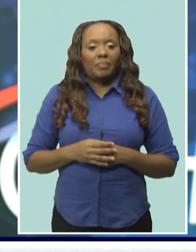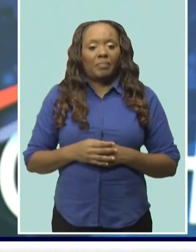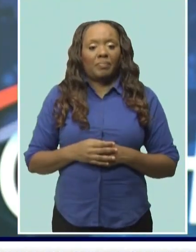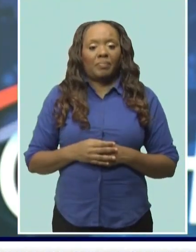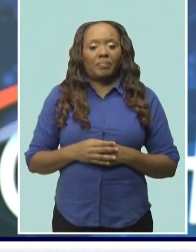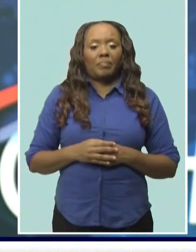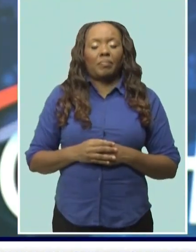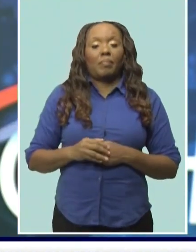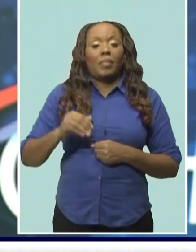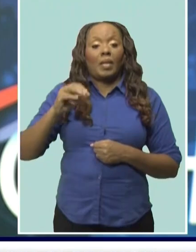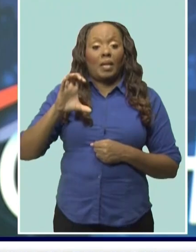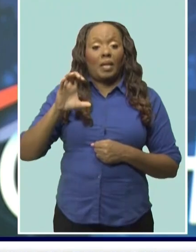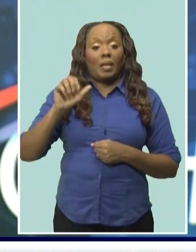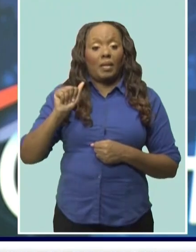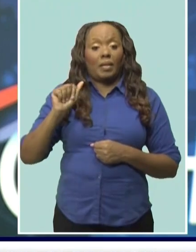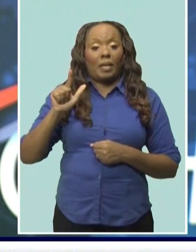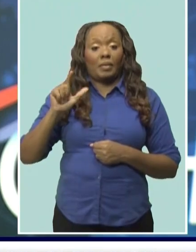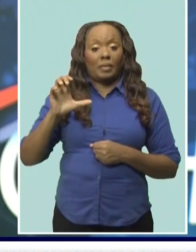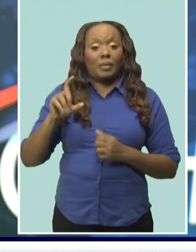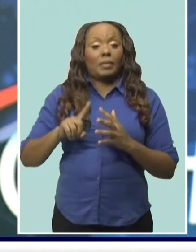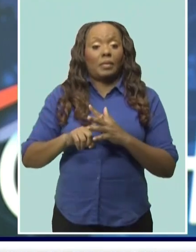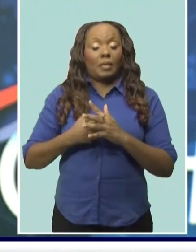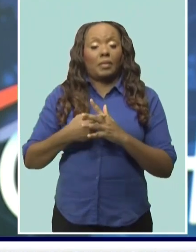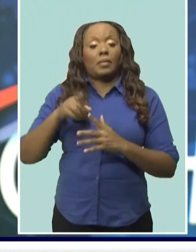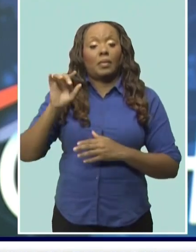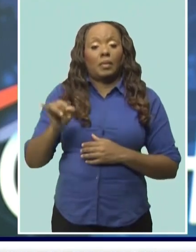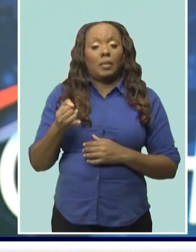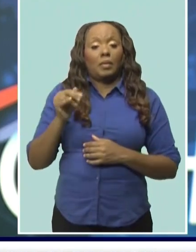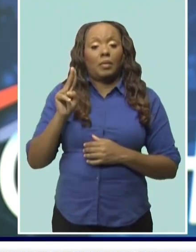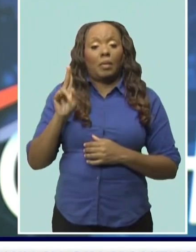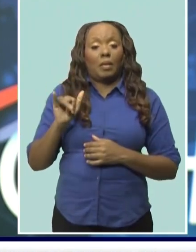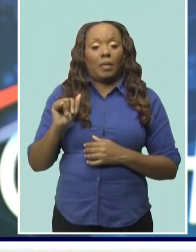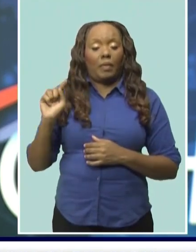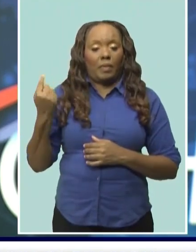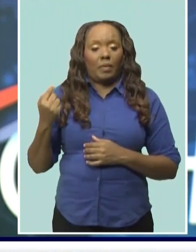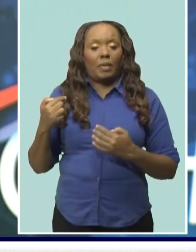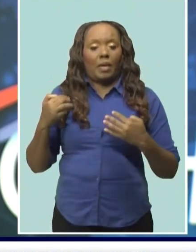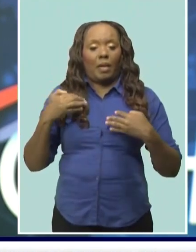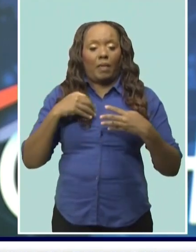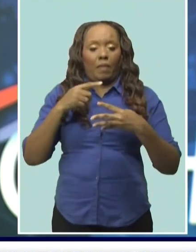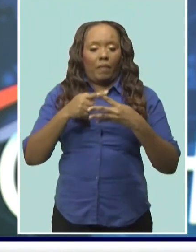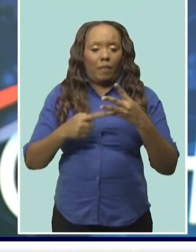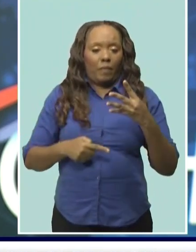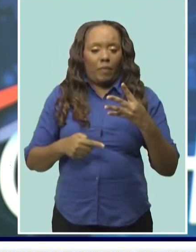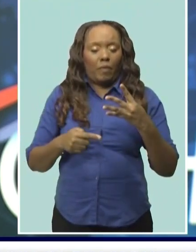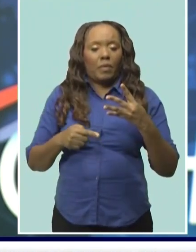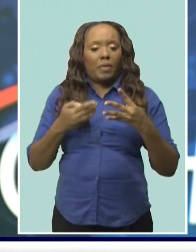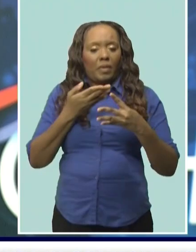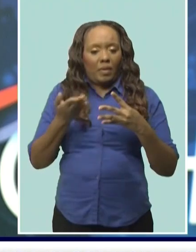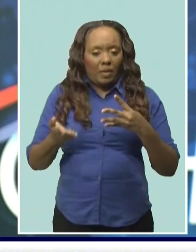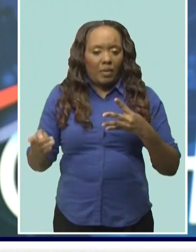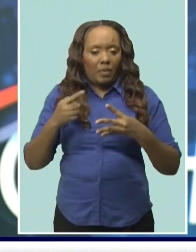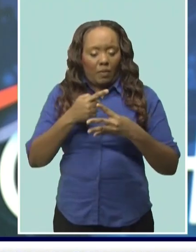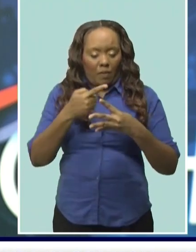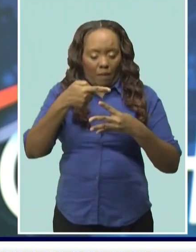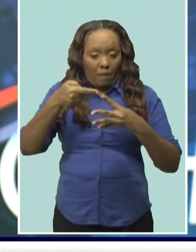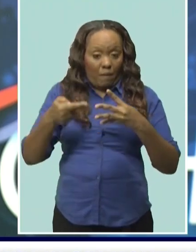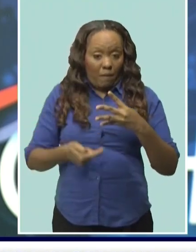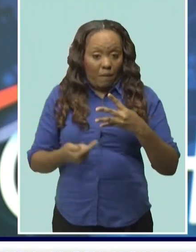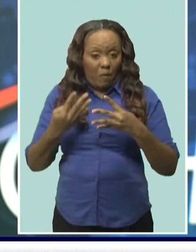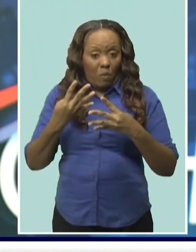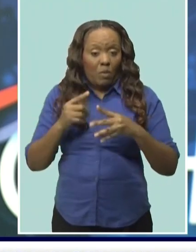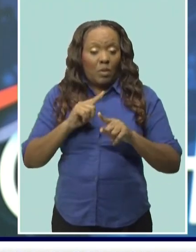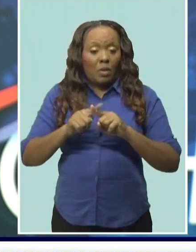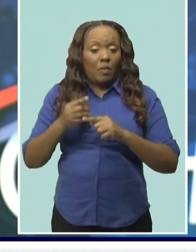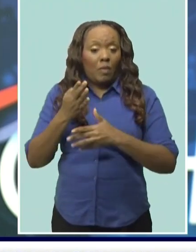The calc, which officially starts on July the 1st, has 4 main components, including the Participatory Poverty Assessment and Survey